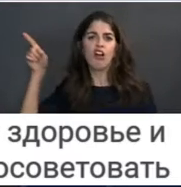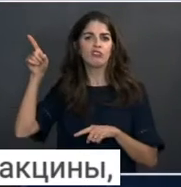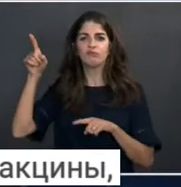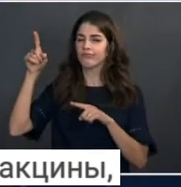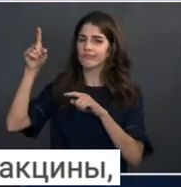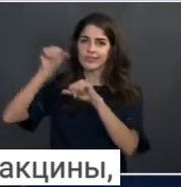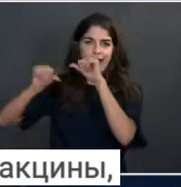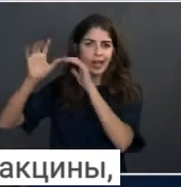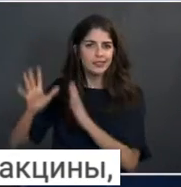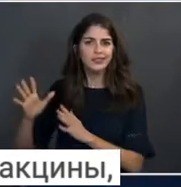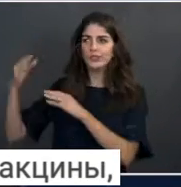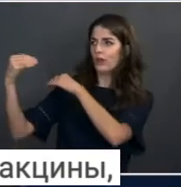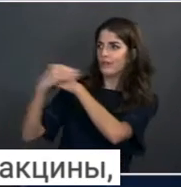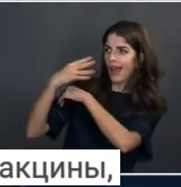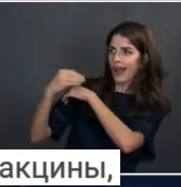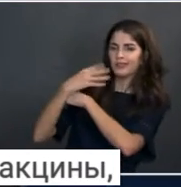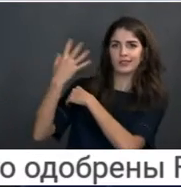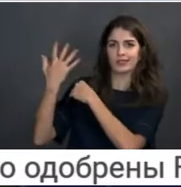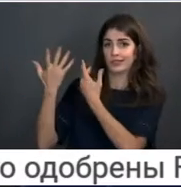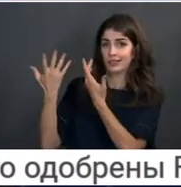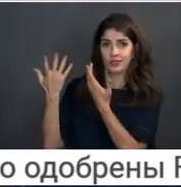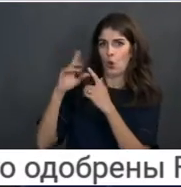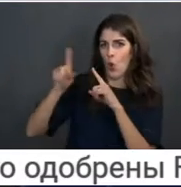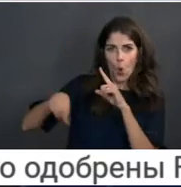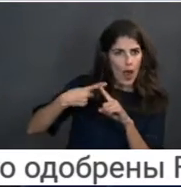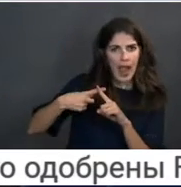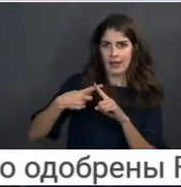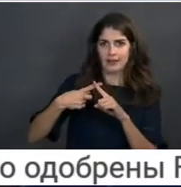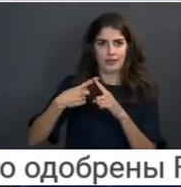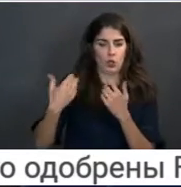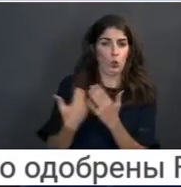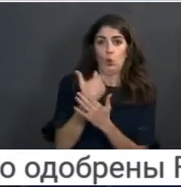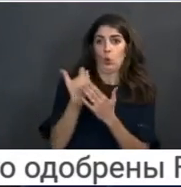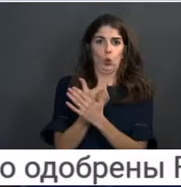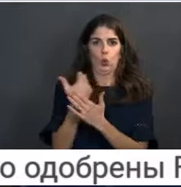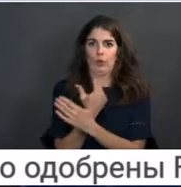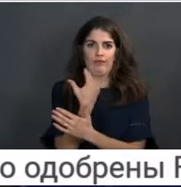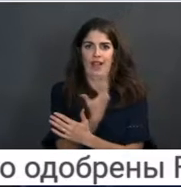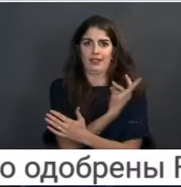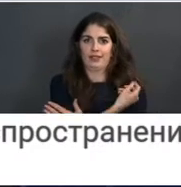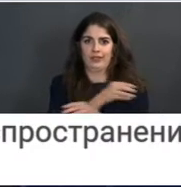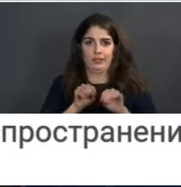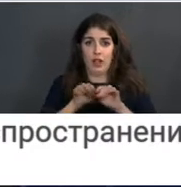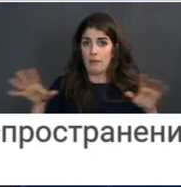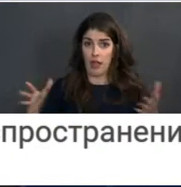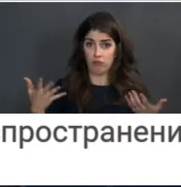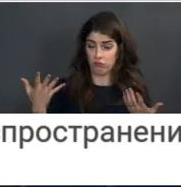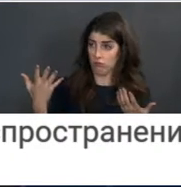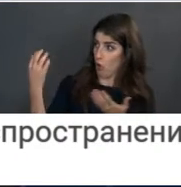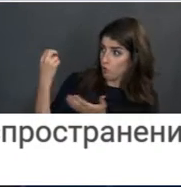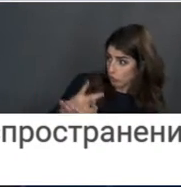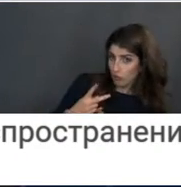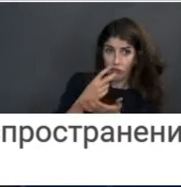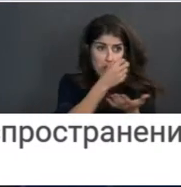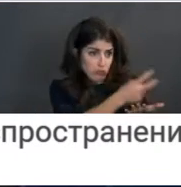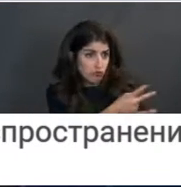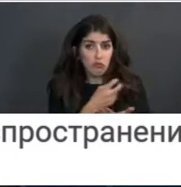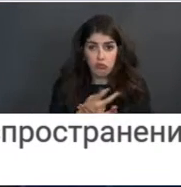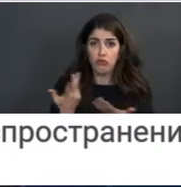advise if there are additional vaccines, if and when, I'll be optimistic, that are approved by the FDA and how that will impact